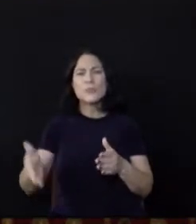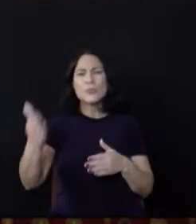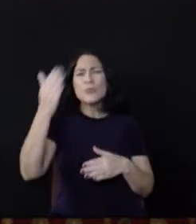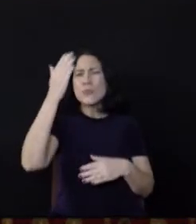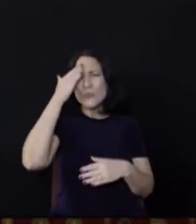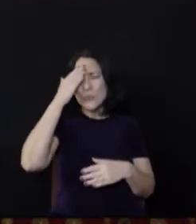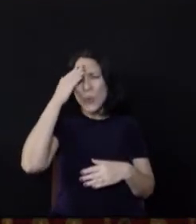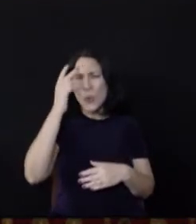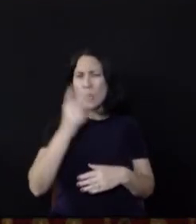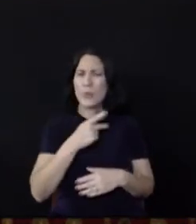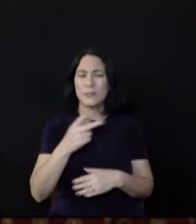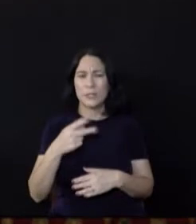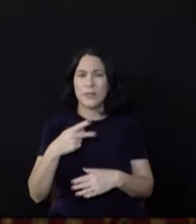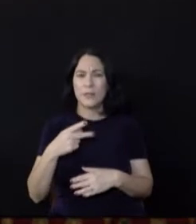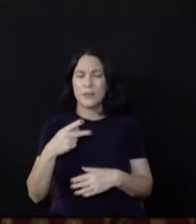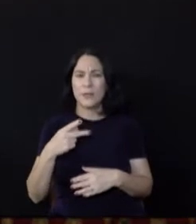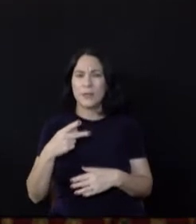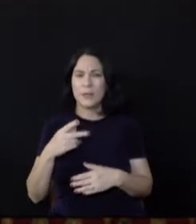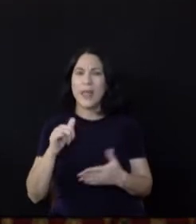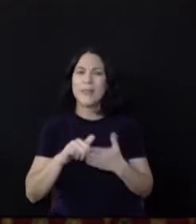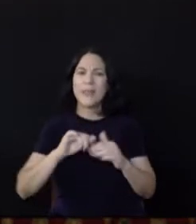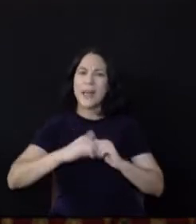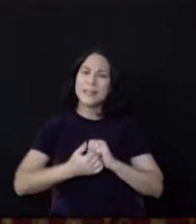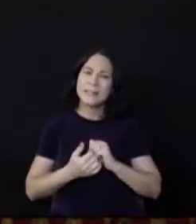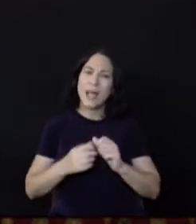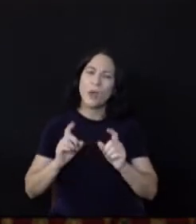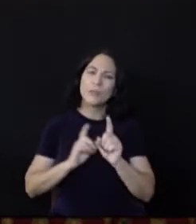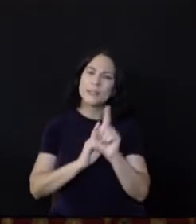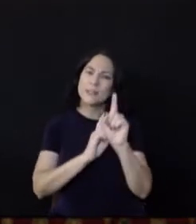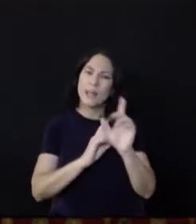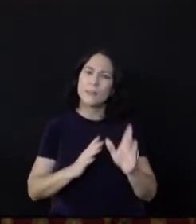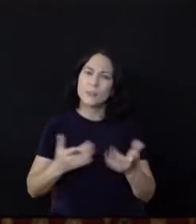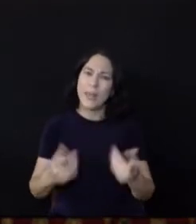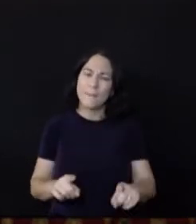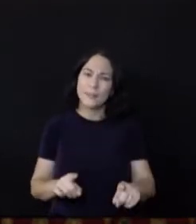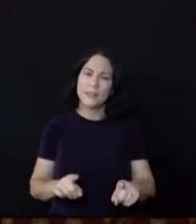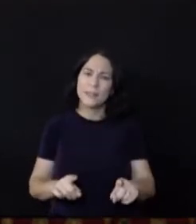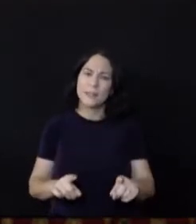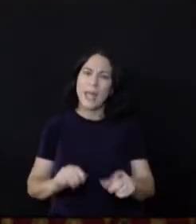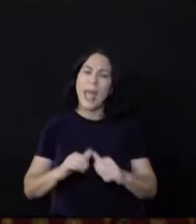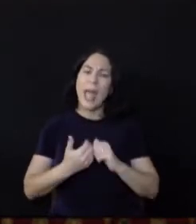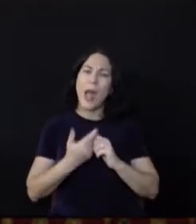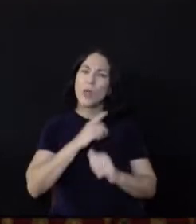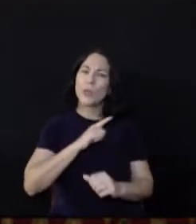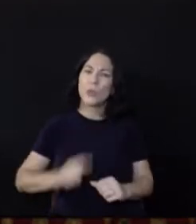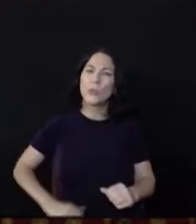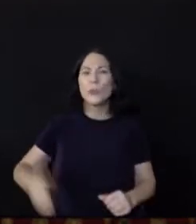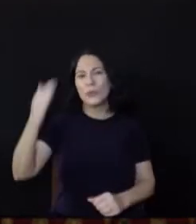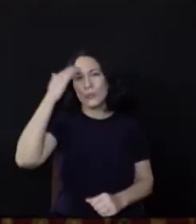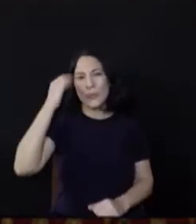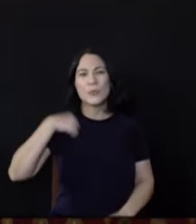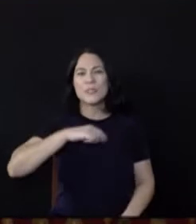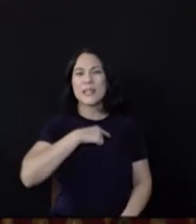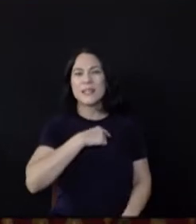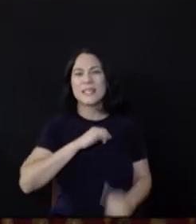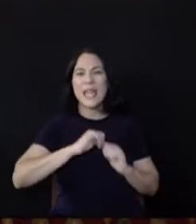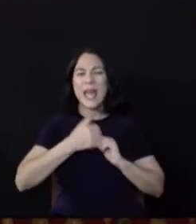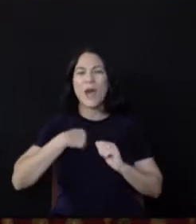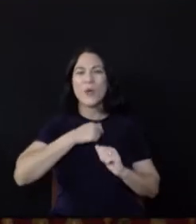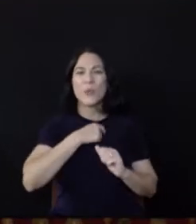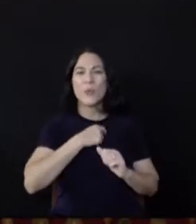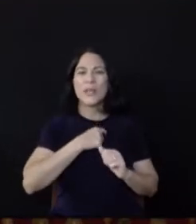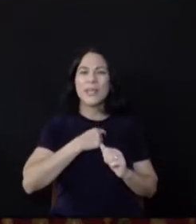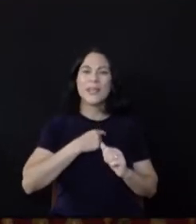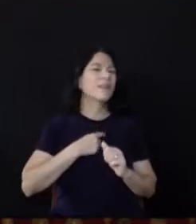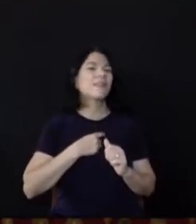we are, because that's how discipleship happens, how the Lord knows us. And how we are made known